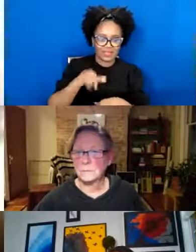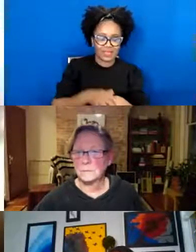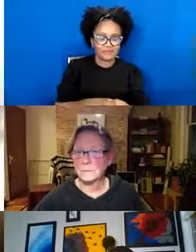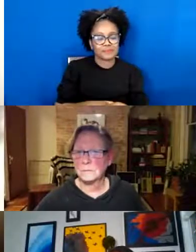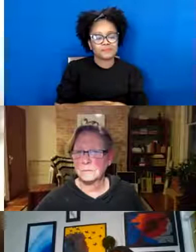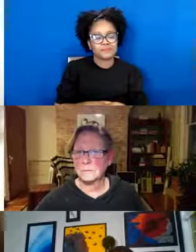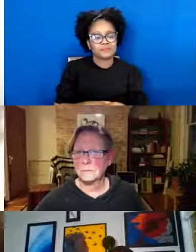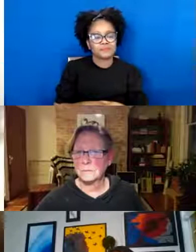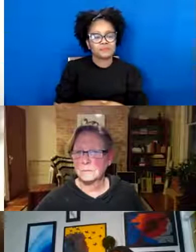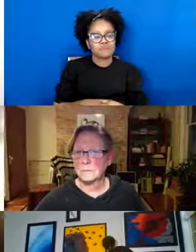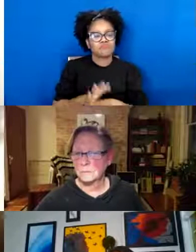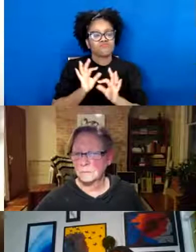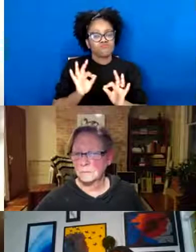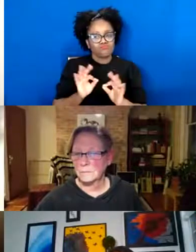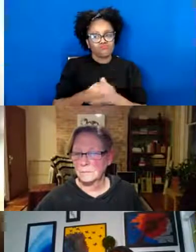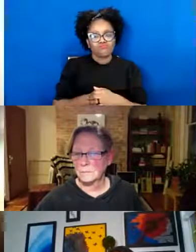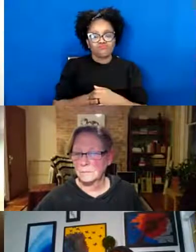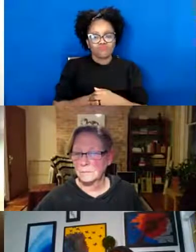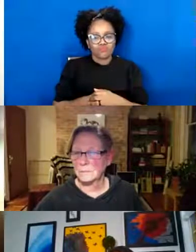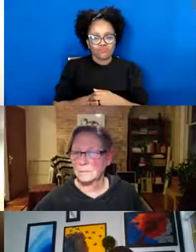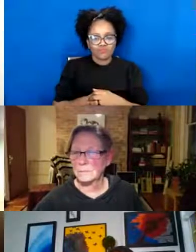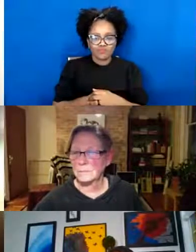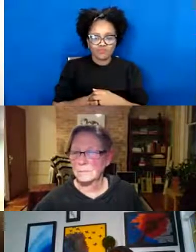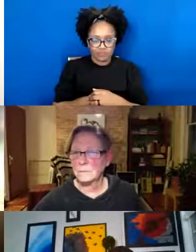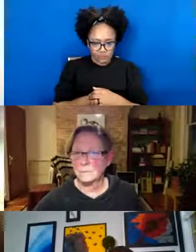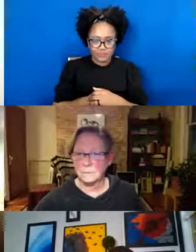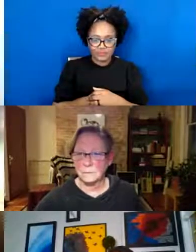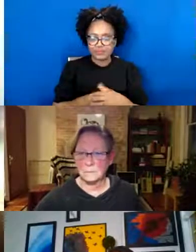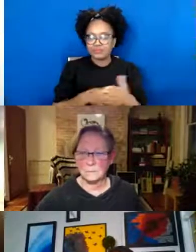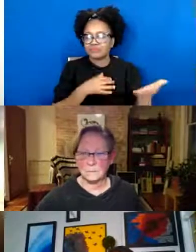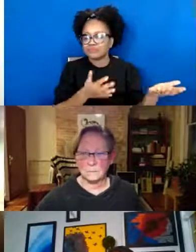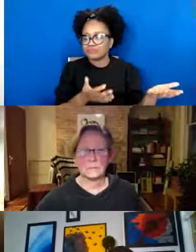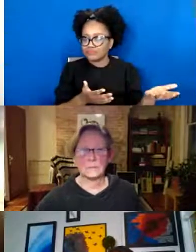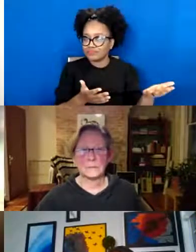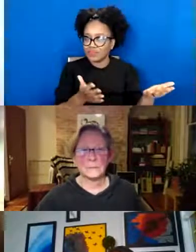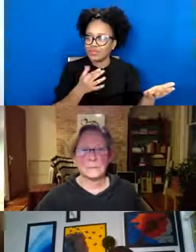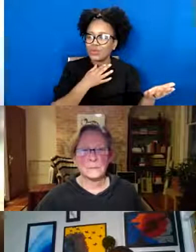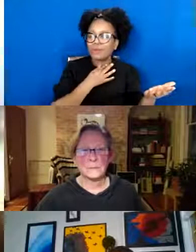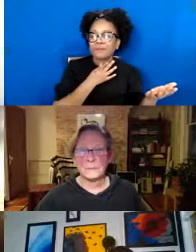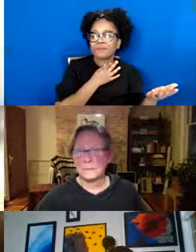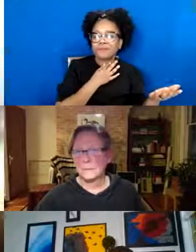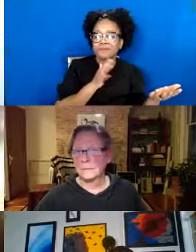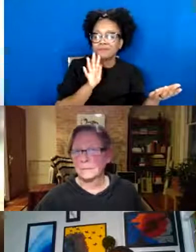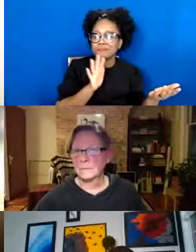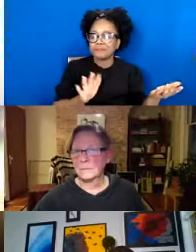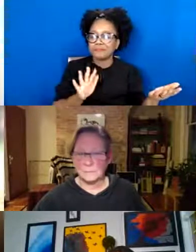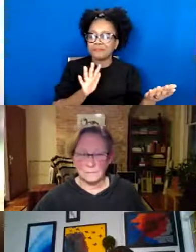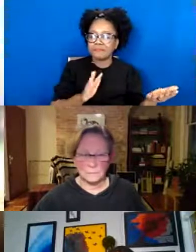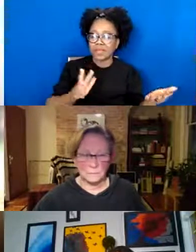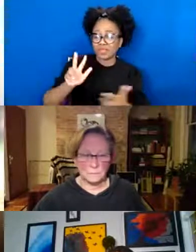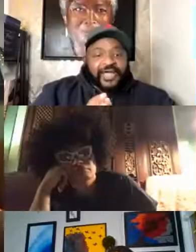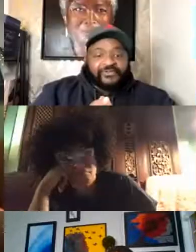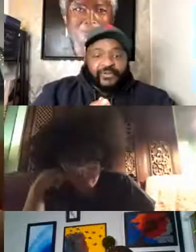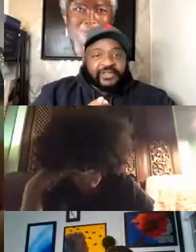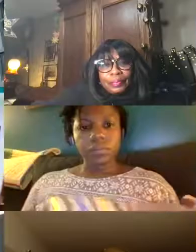I wonder if there are, let's say, three people who might want to share